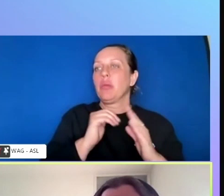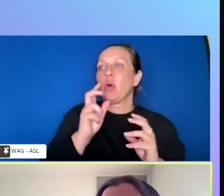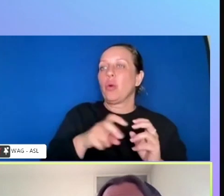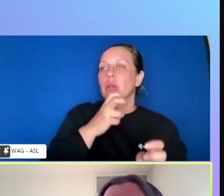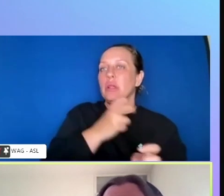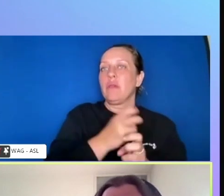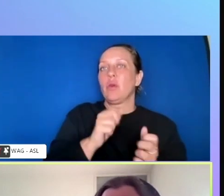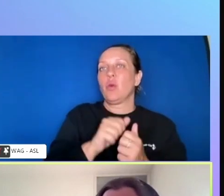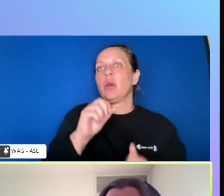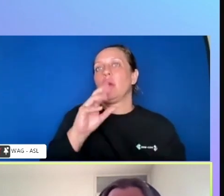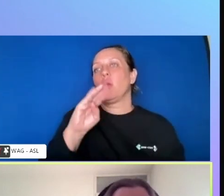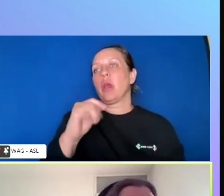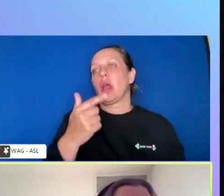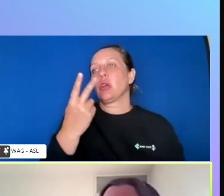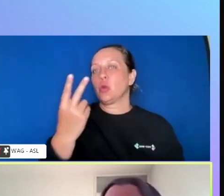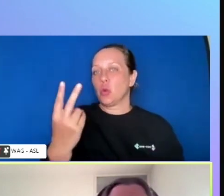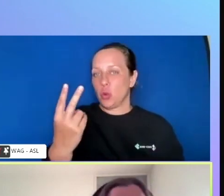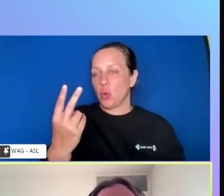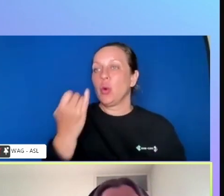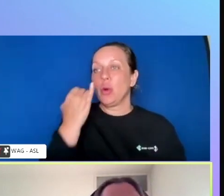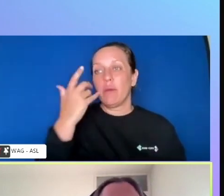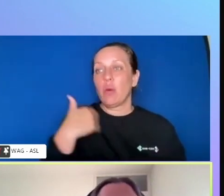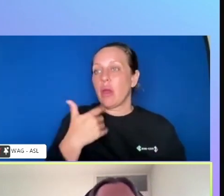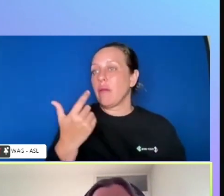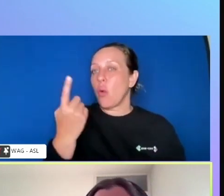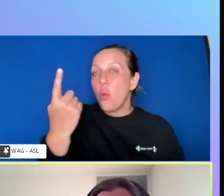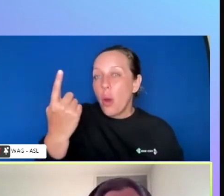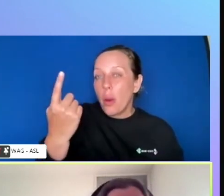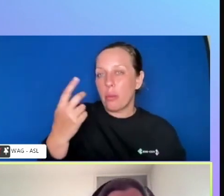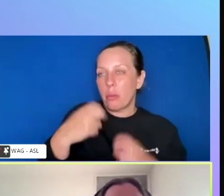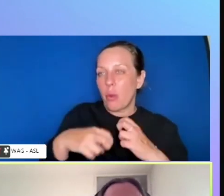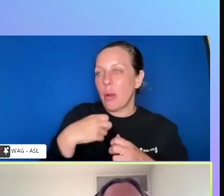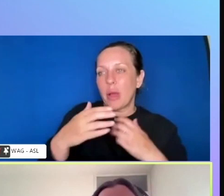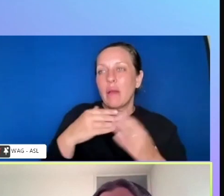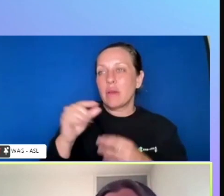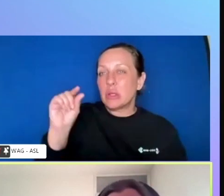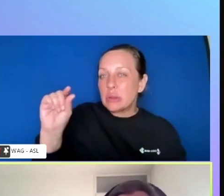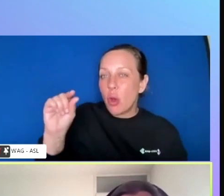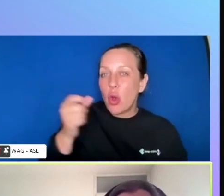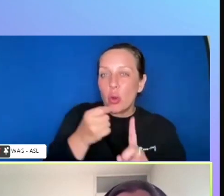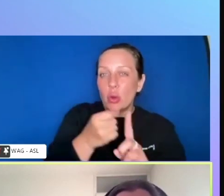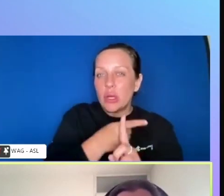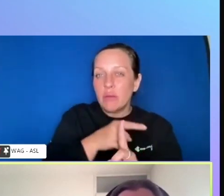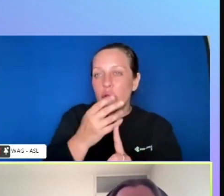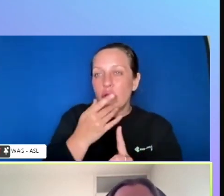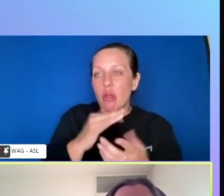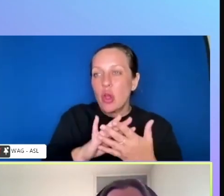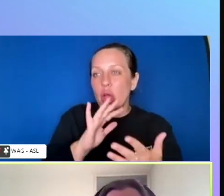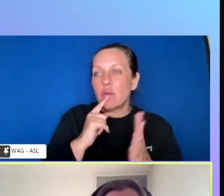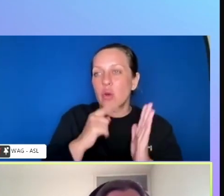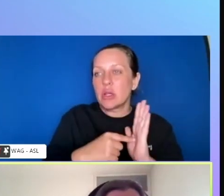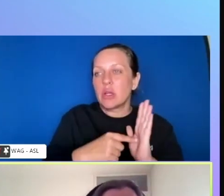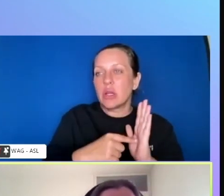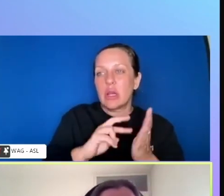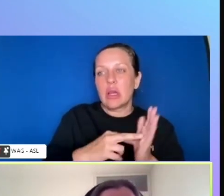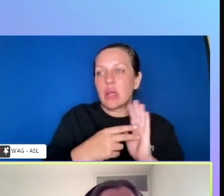WCAG 2 is if you have even a single problem, even a small deviation in your color contrast, for example, means